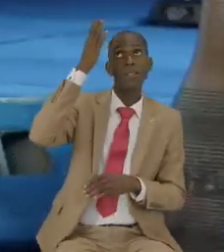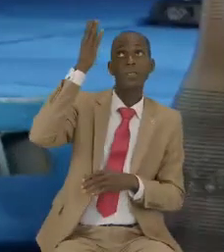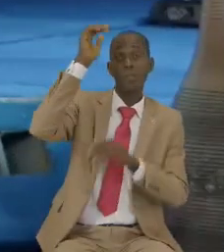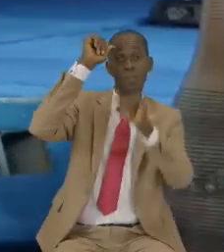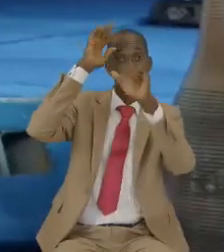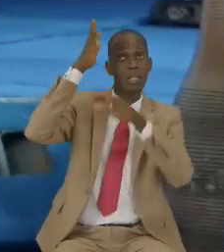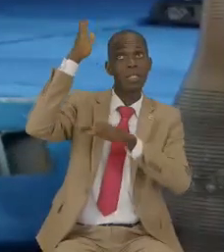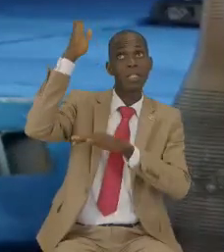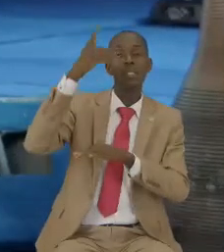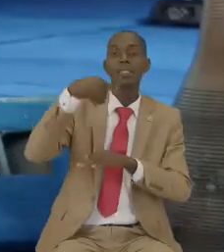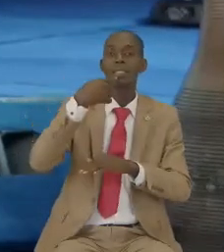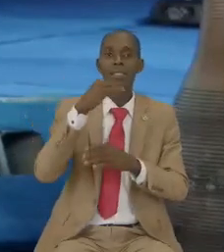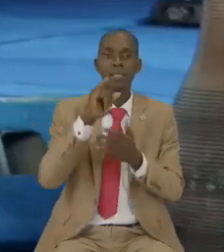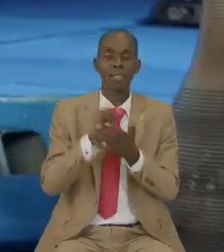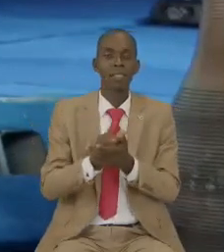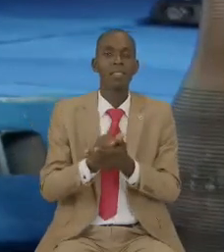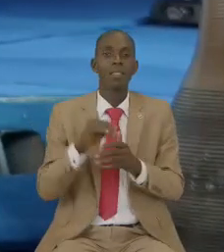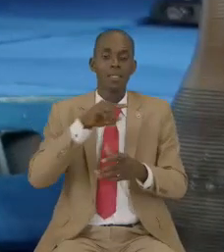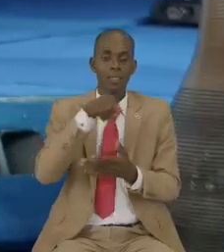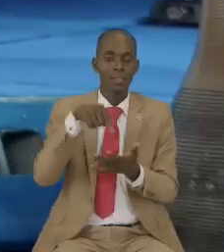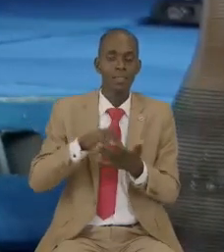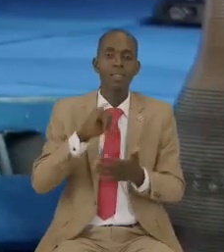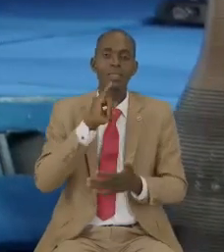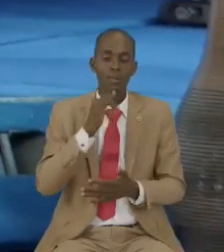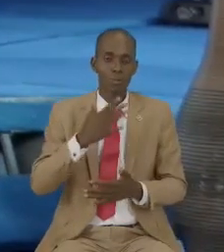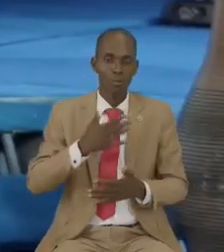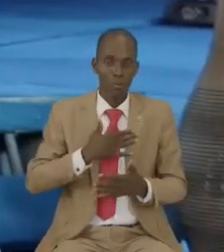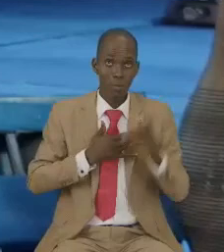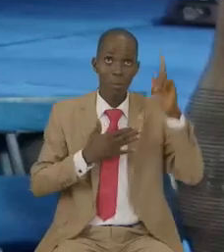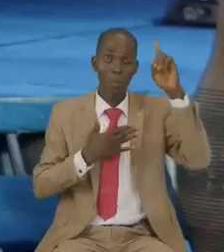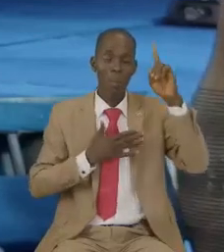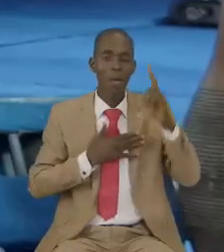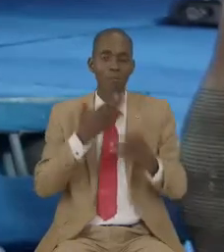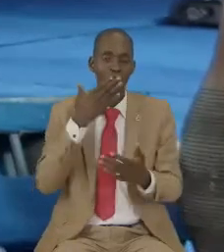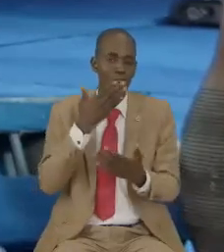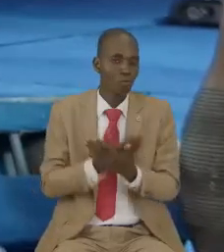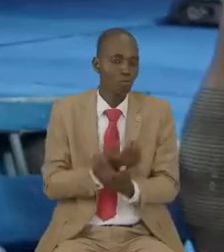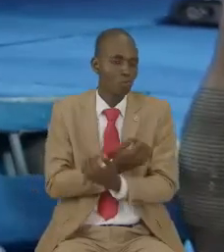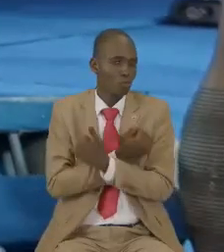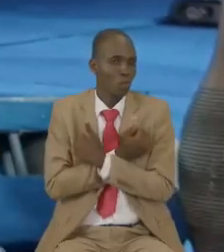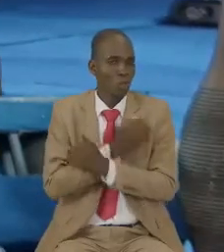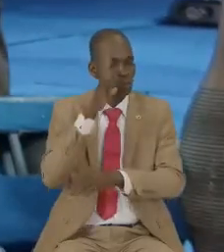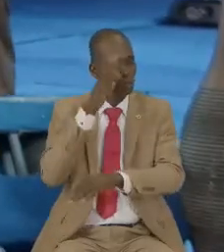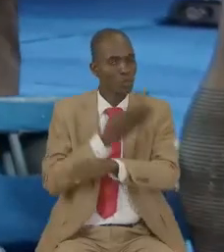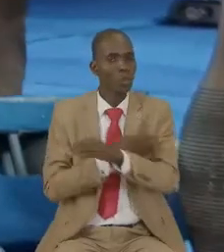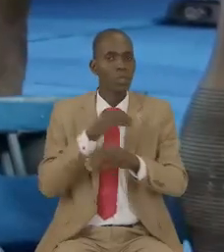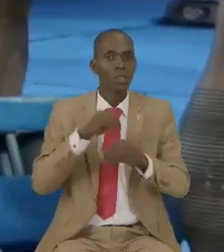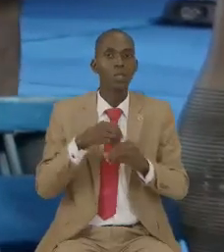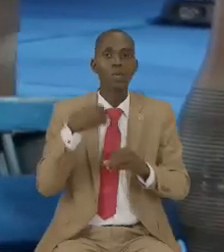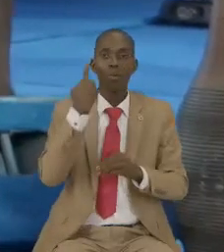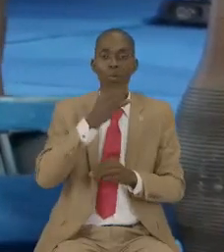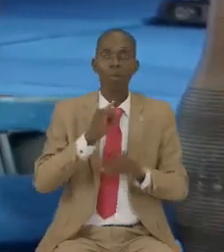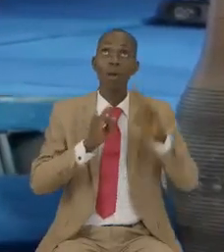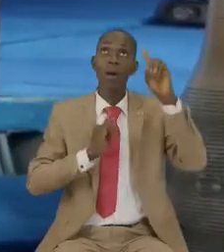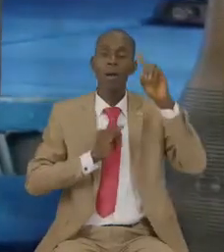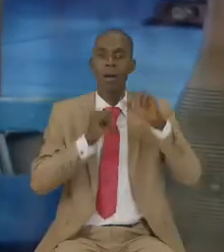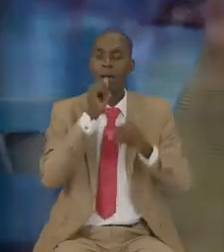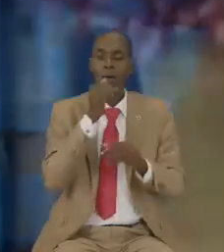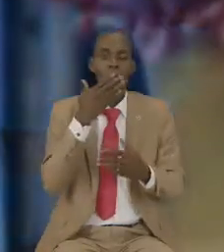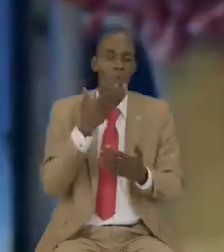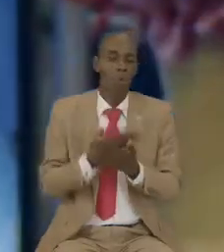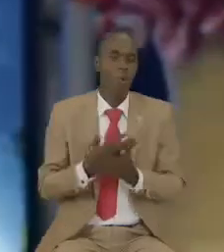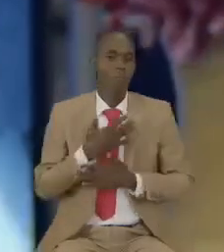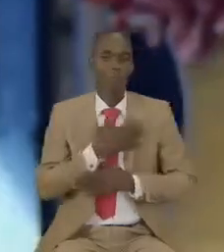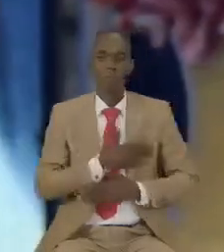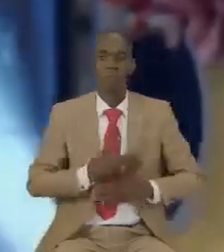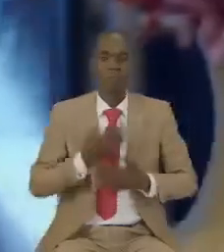my beloved Son. He came from heaven, in whom I am well pleased. Beholding the heavenly